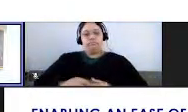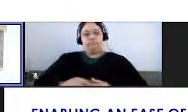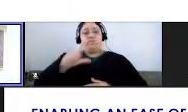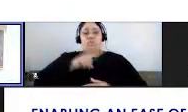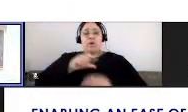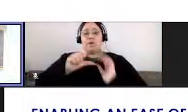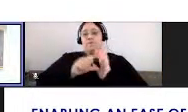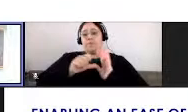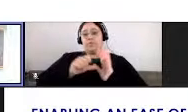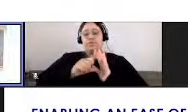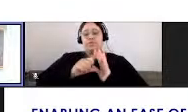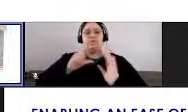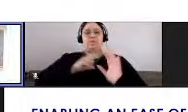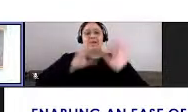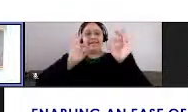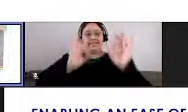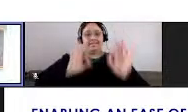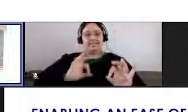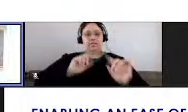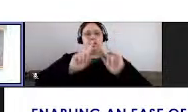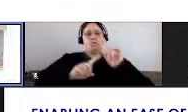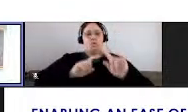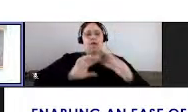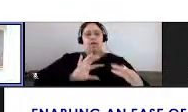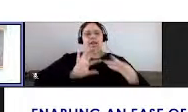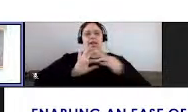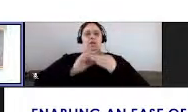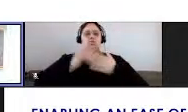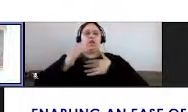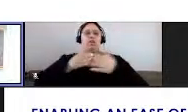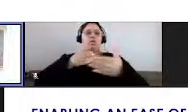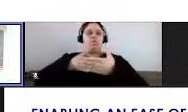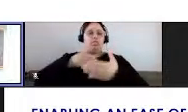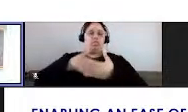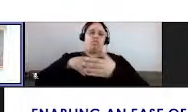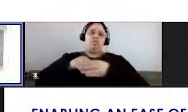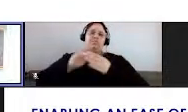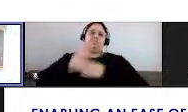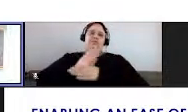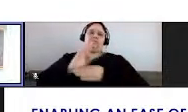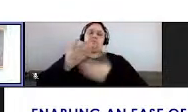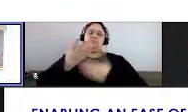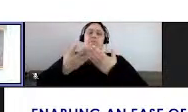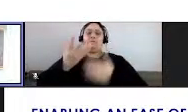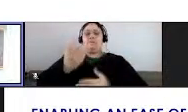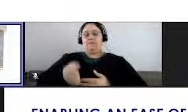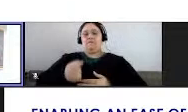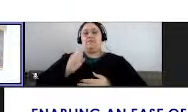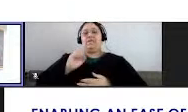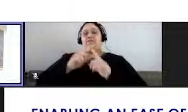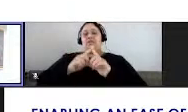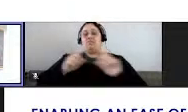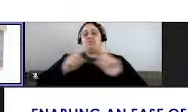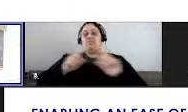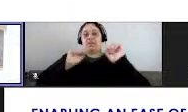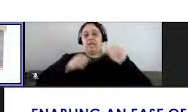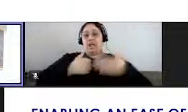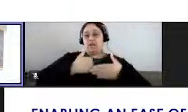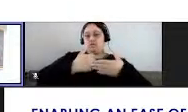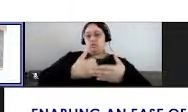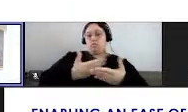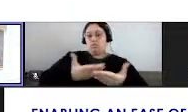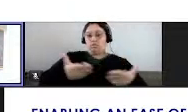is important is that these inquiries relate to blockages within businesses. And if the department is able to